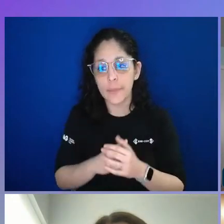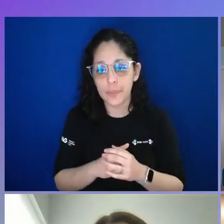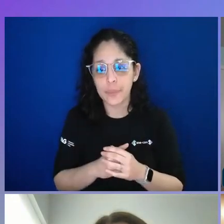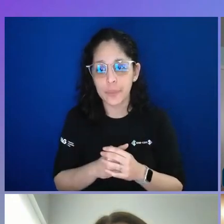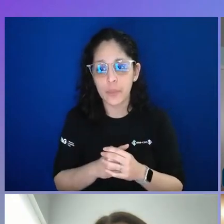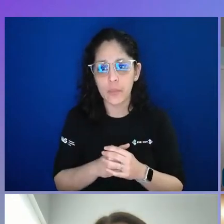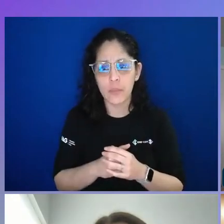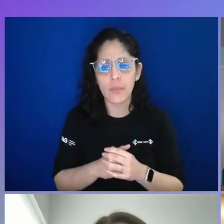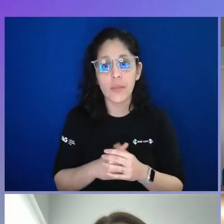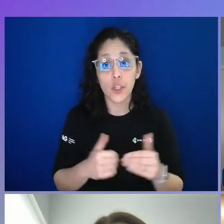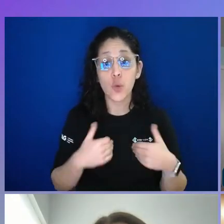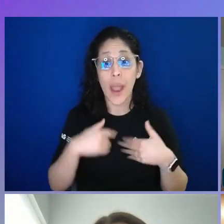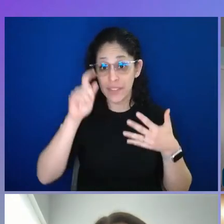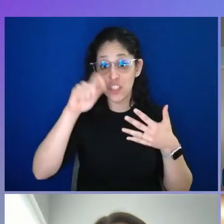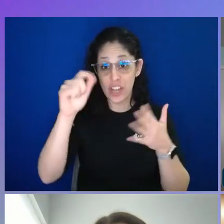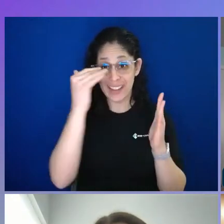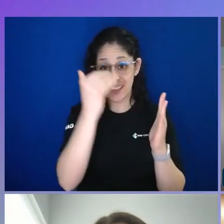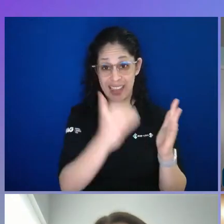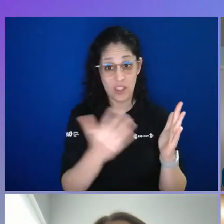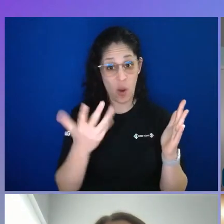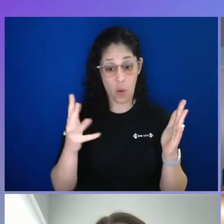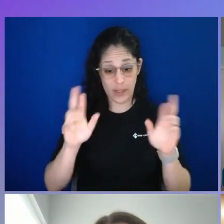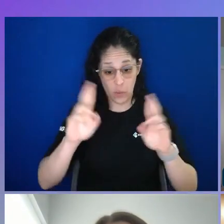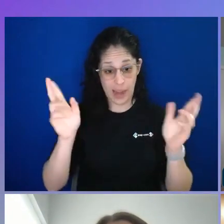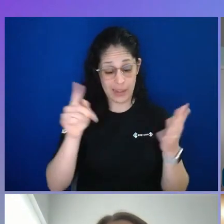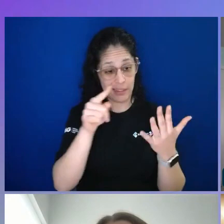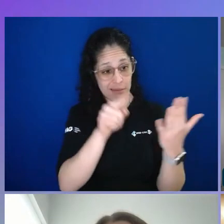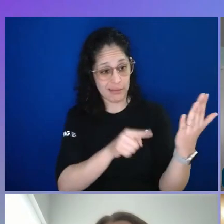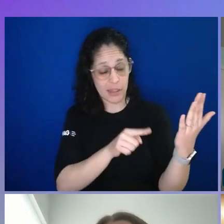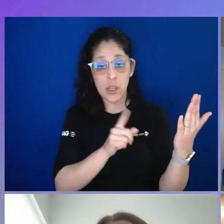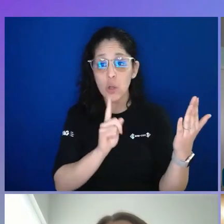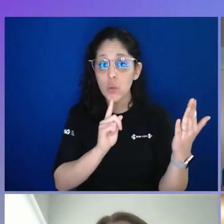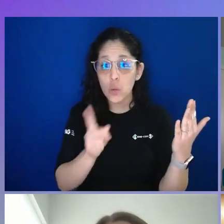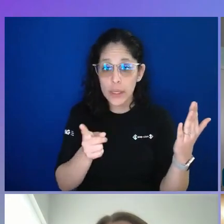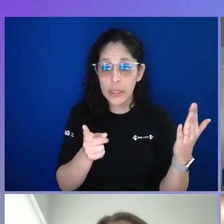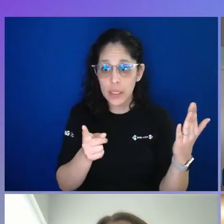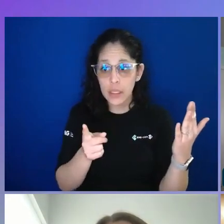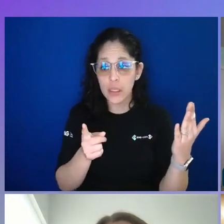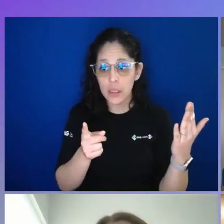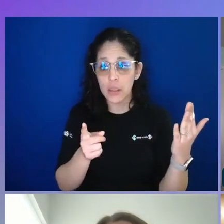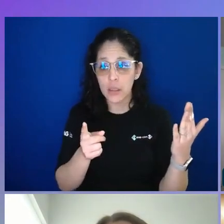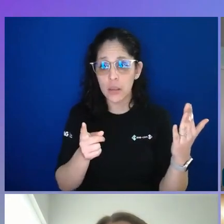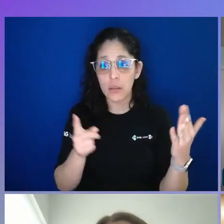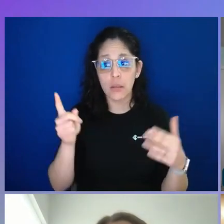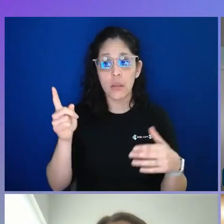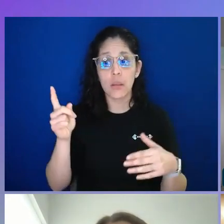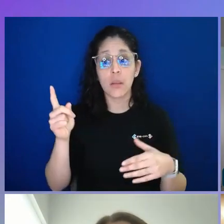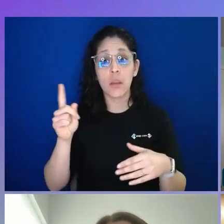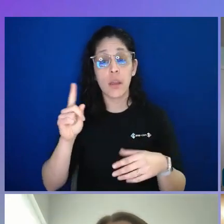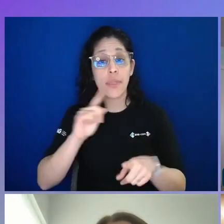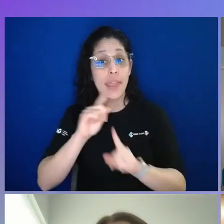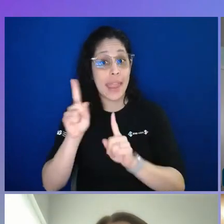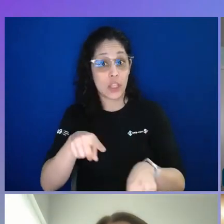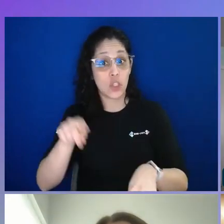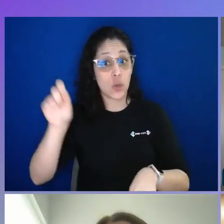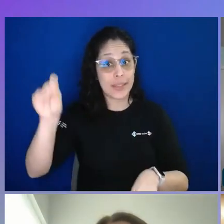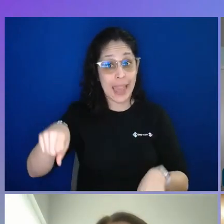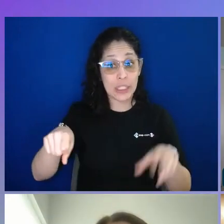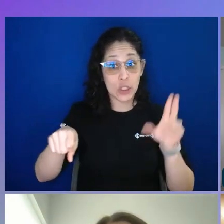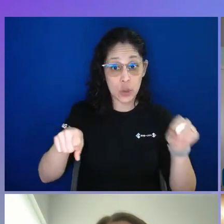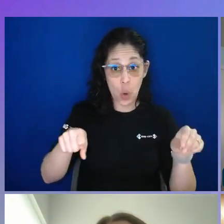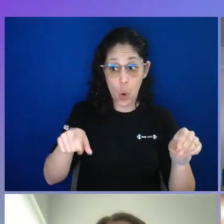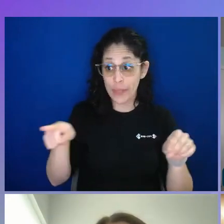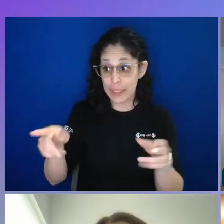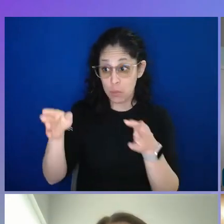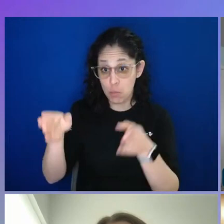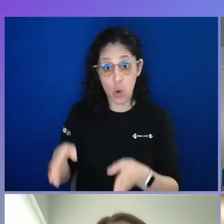those checklists already written out, and it's really a yes or no answer of were they able to complete this? Yes